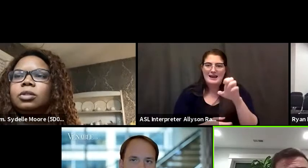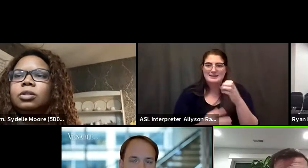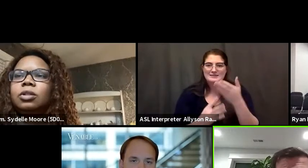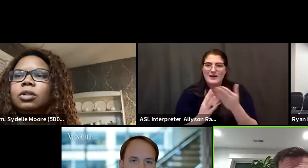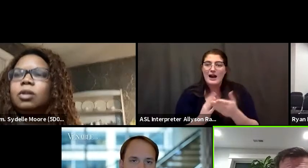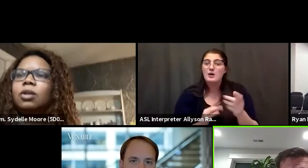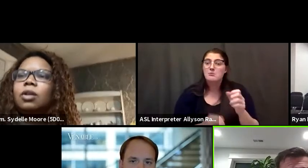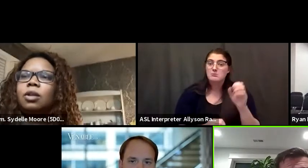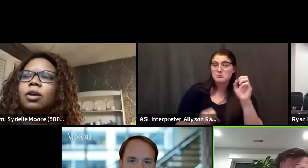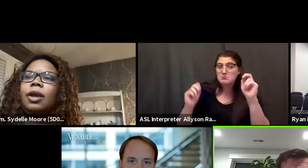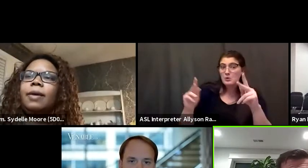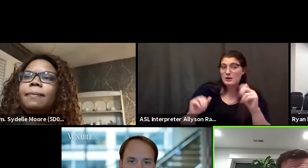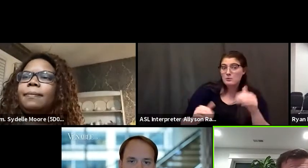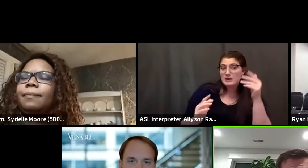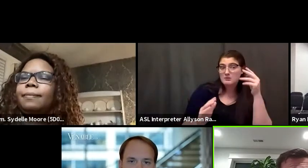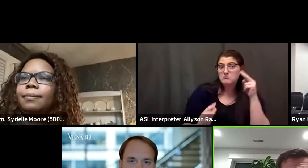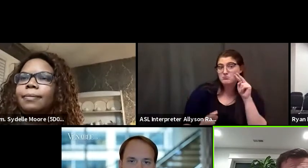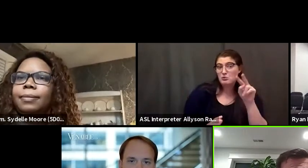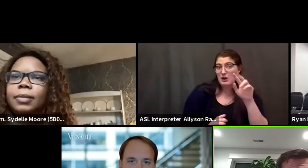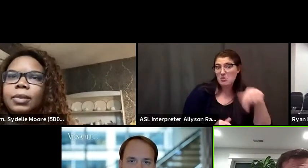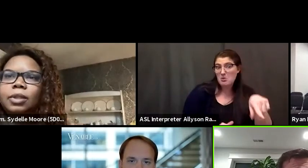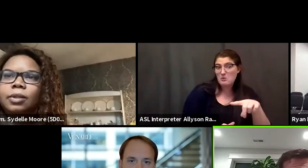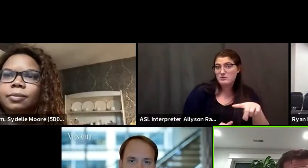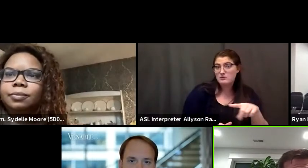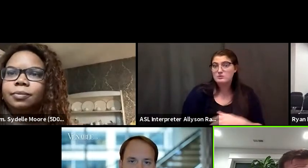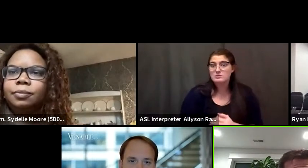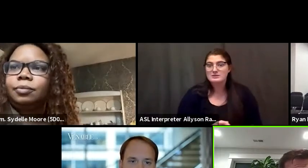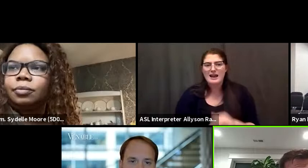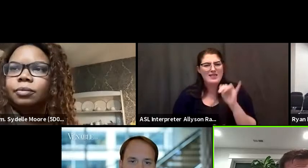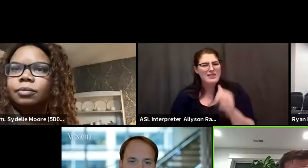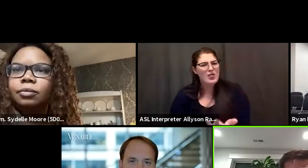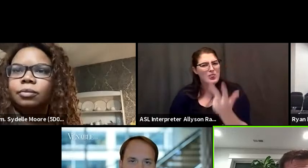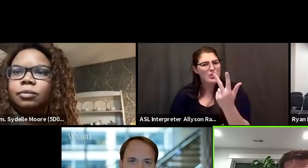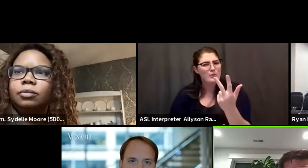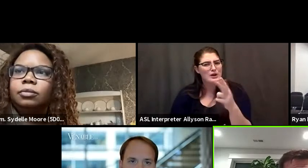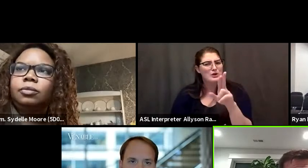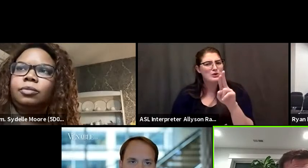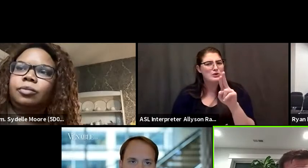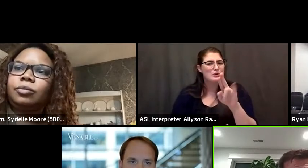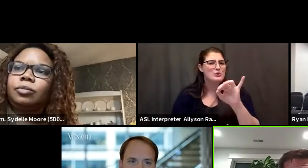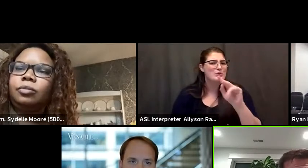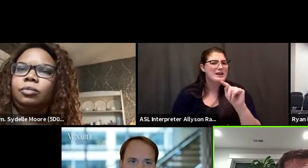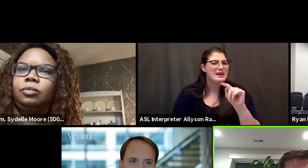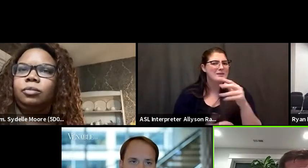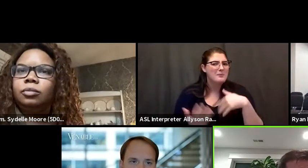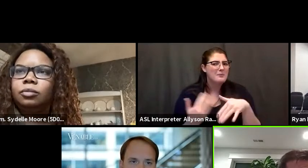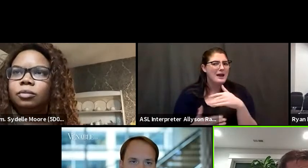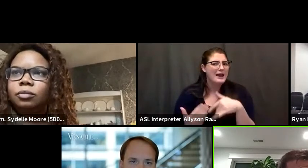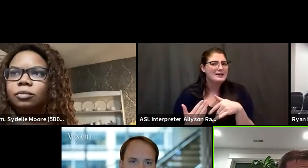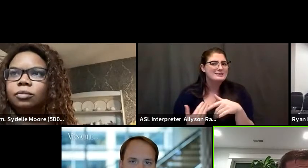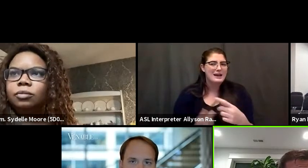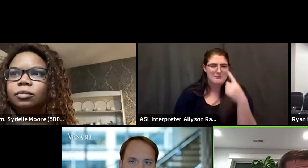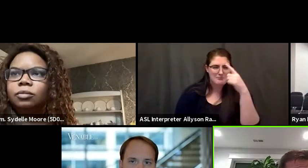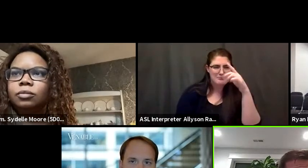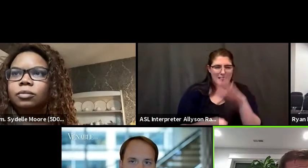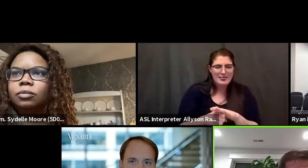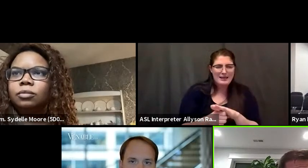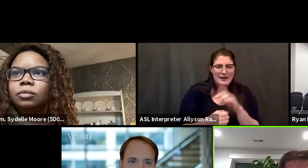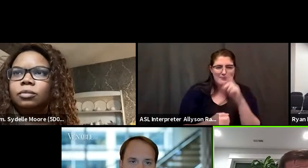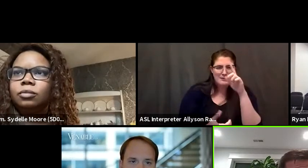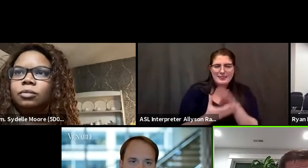Okay, we can look into those. Okay. Is that a 3-unit mix, or is that, I believe that's a 3-unit mix?